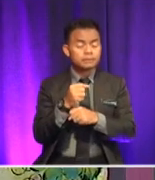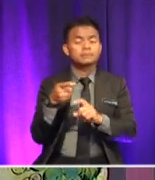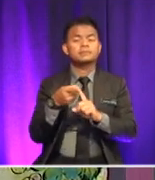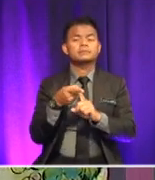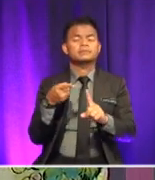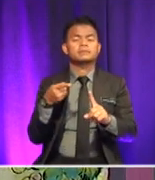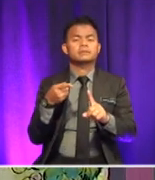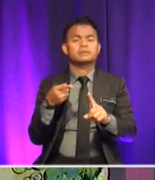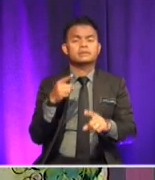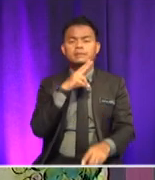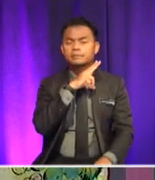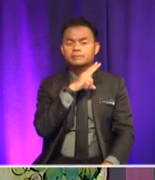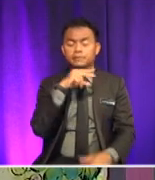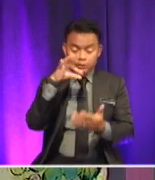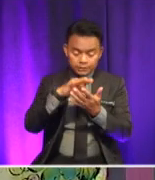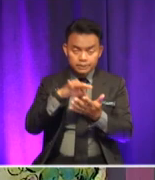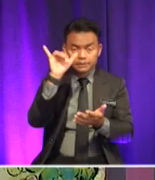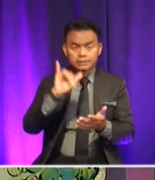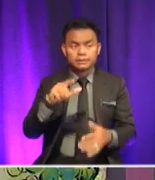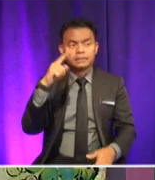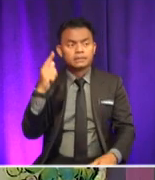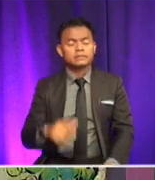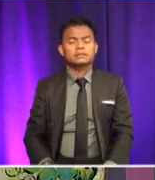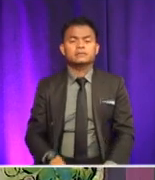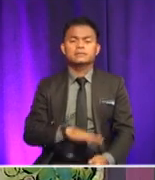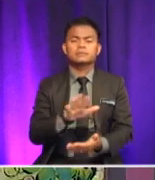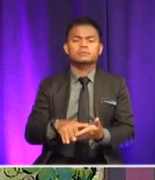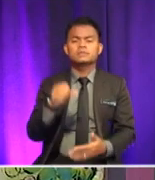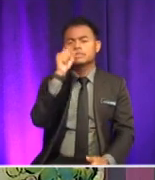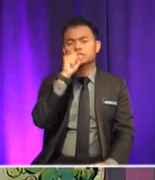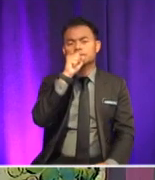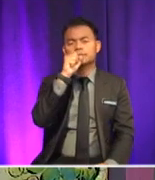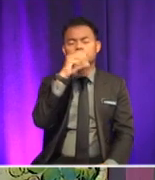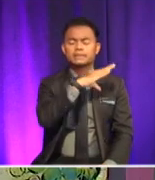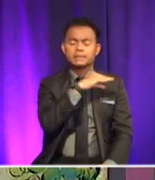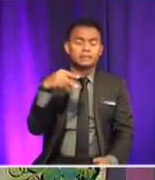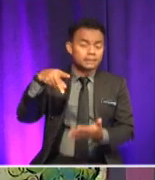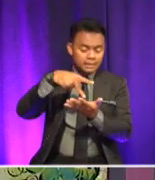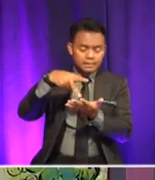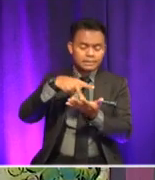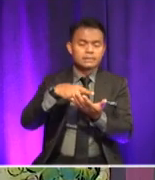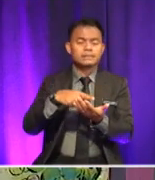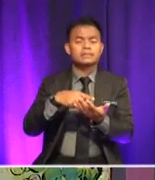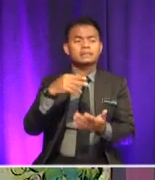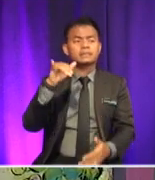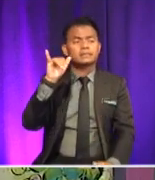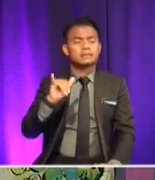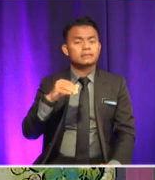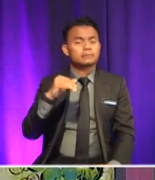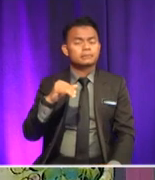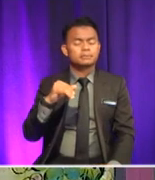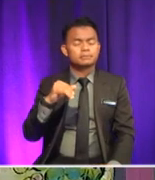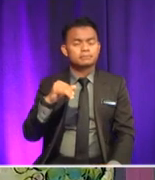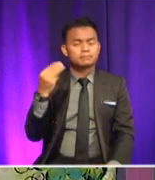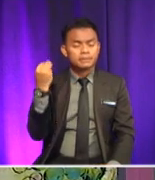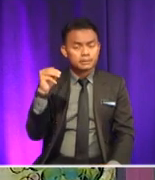were decided to sing and dance. These are completely different, like, abnormal activities that they cannot do. So